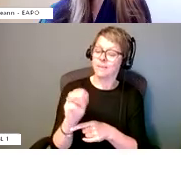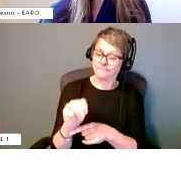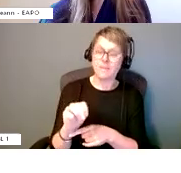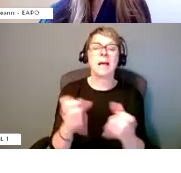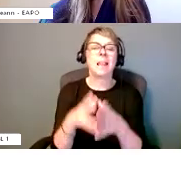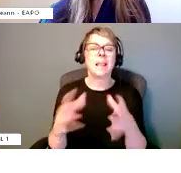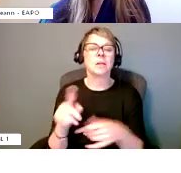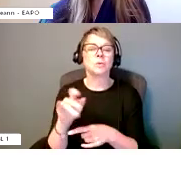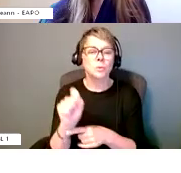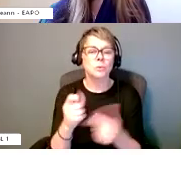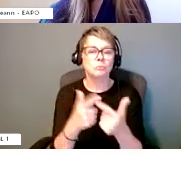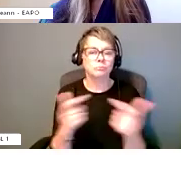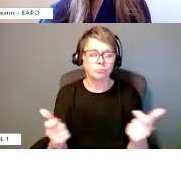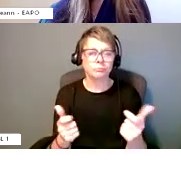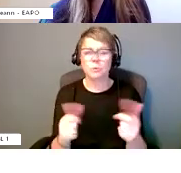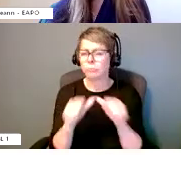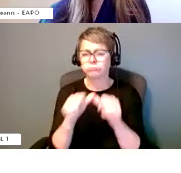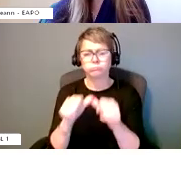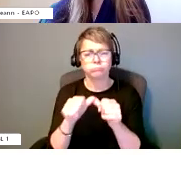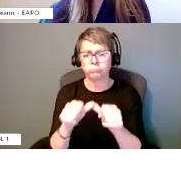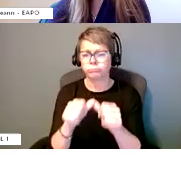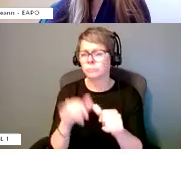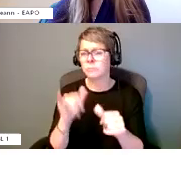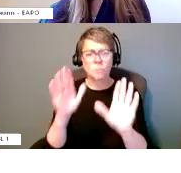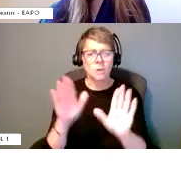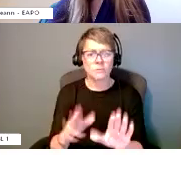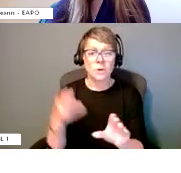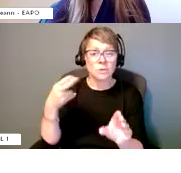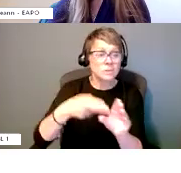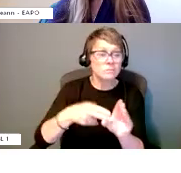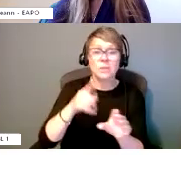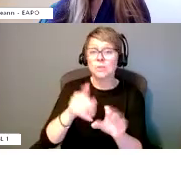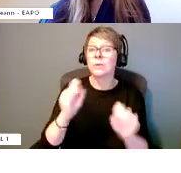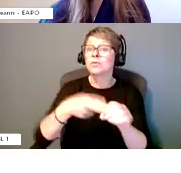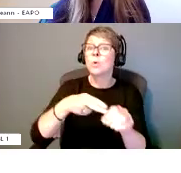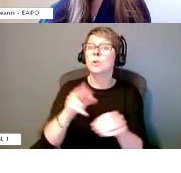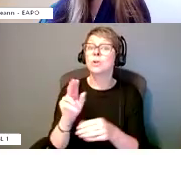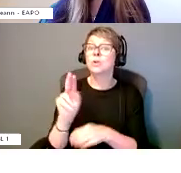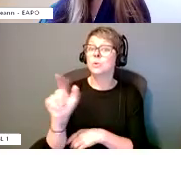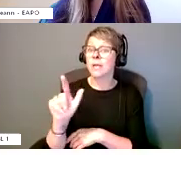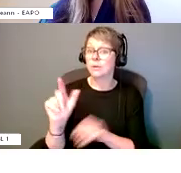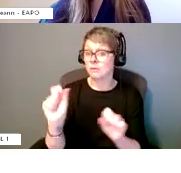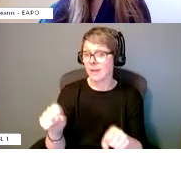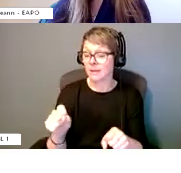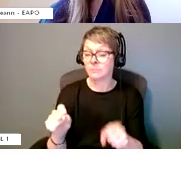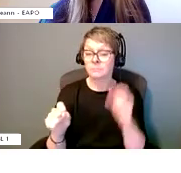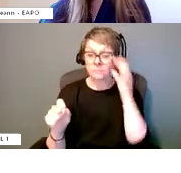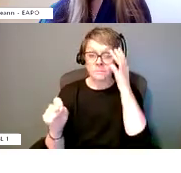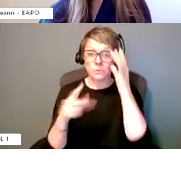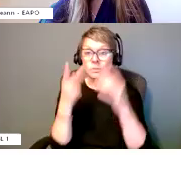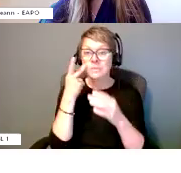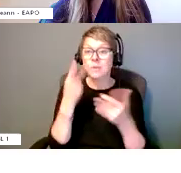its ongoing work. So participate, join the newsletter so you get ongoing information about what's happening across